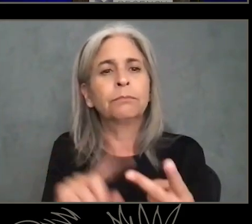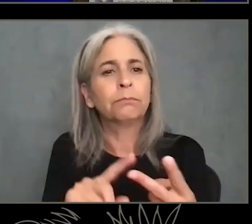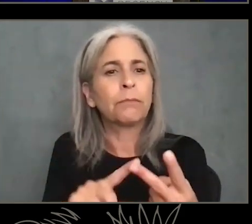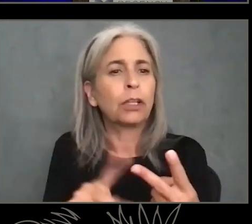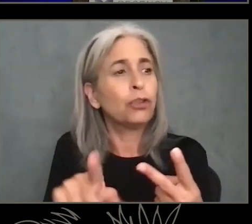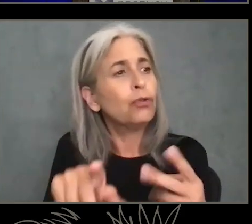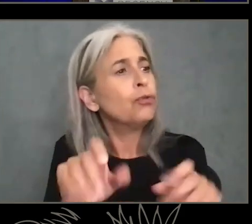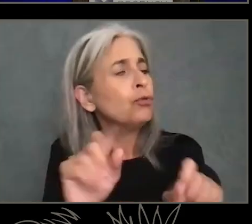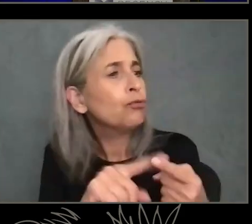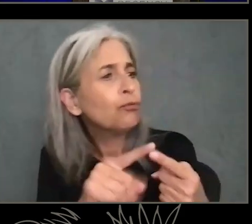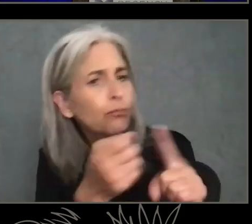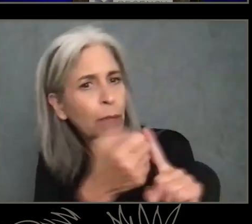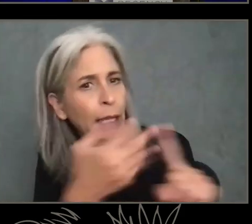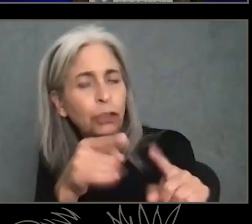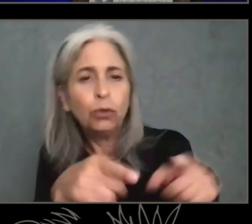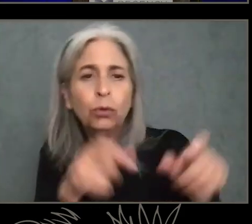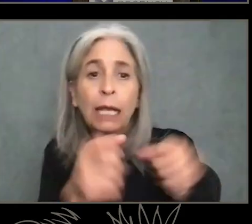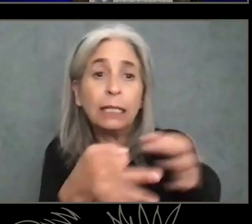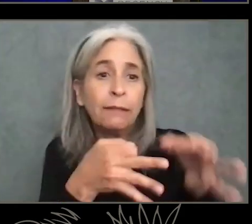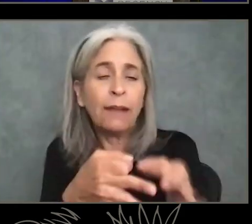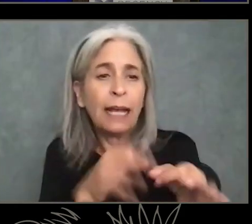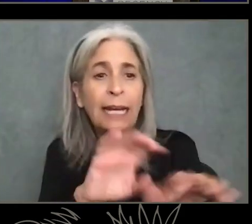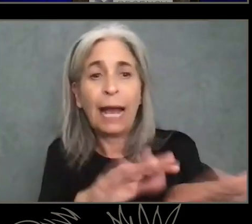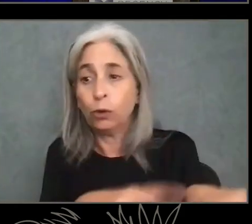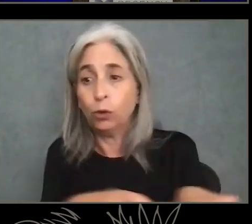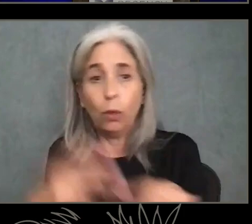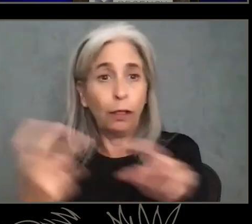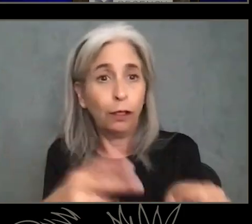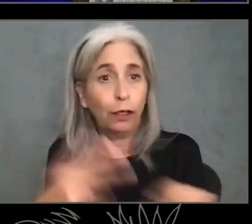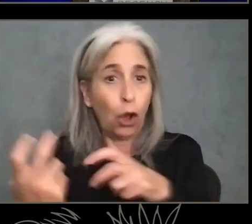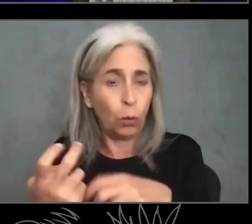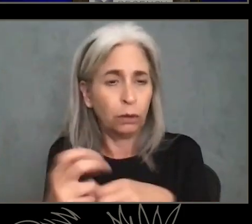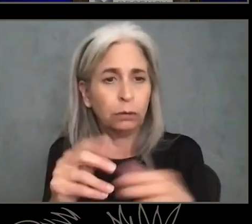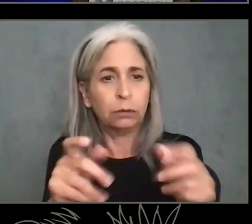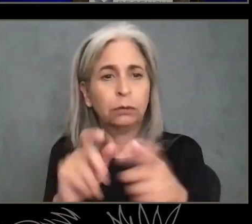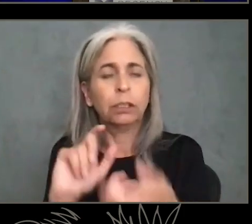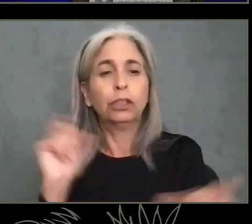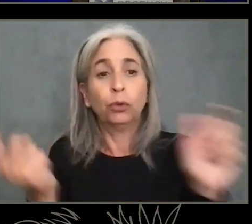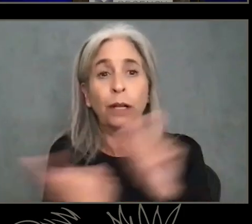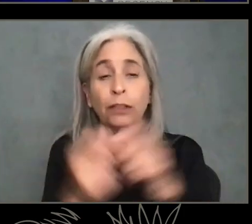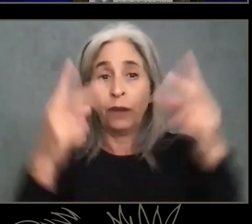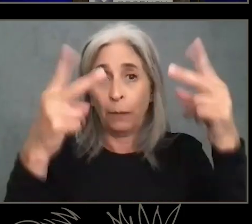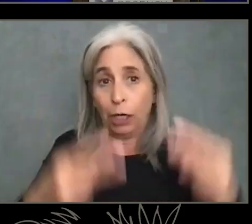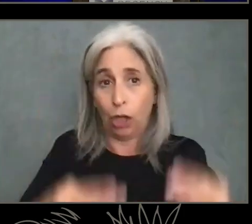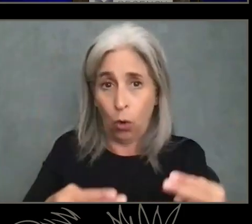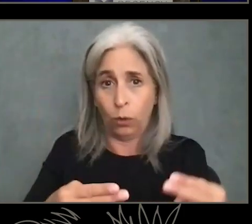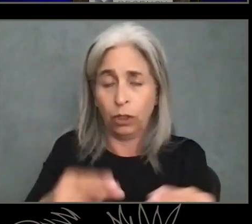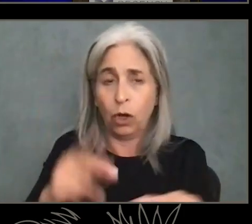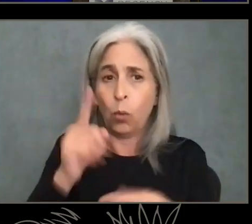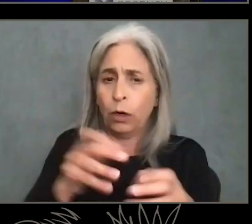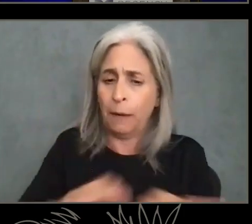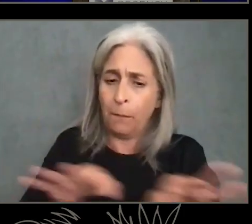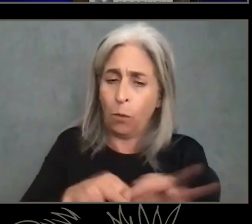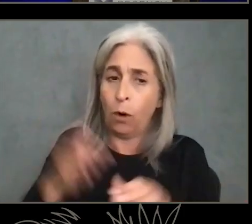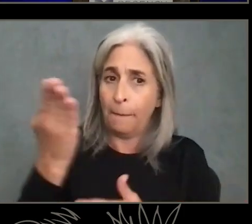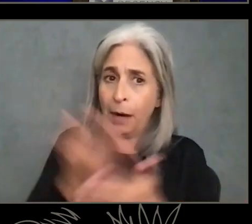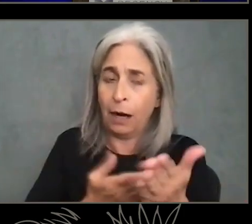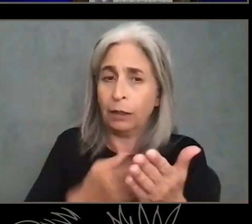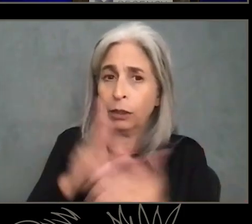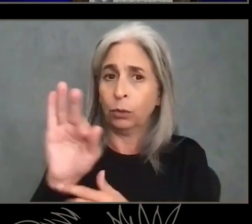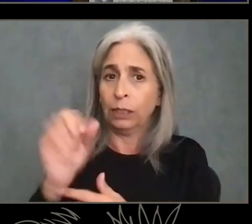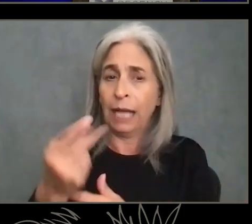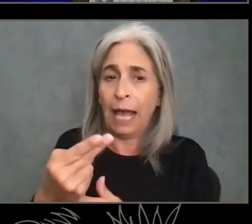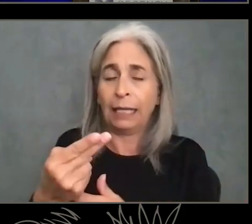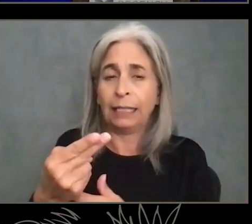where you can define how those things are loaded in. Transform existing code. One big thing is React Refresh,